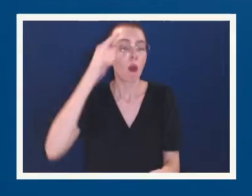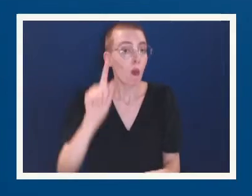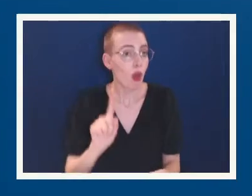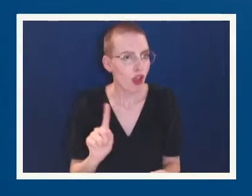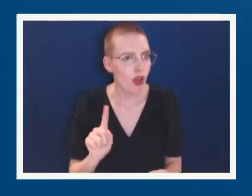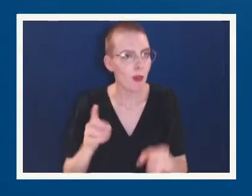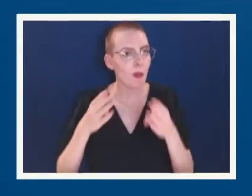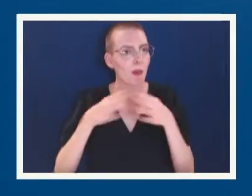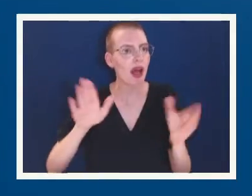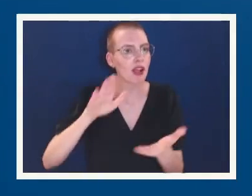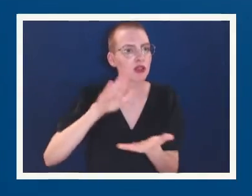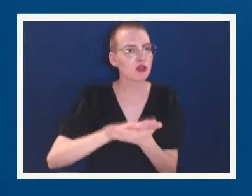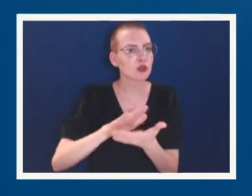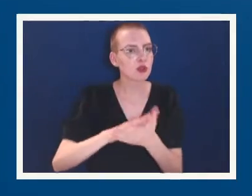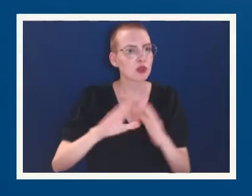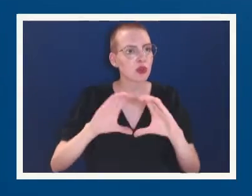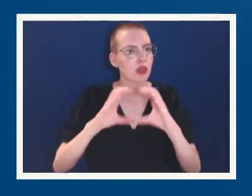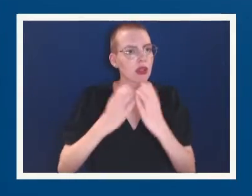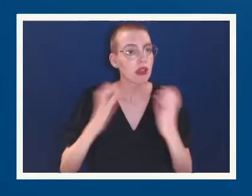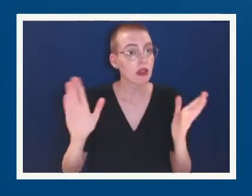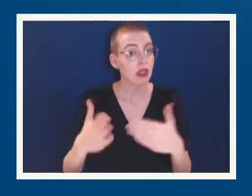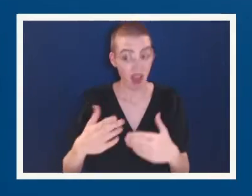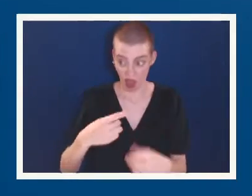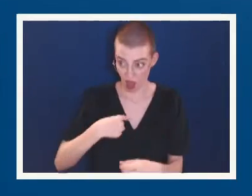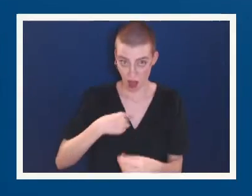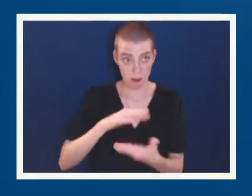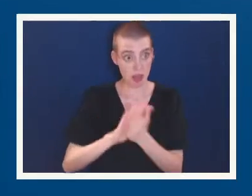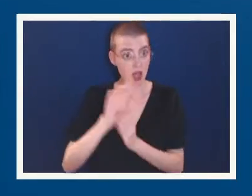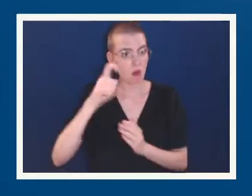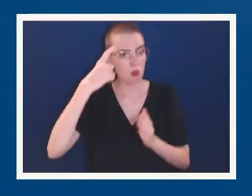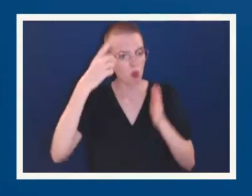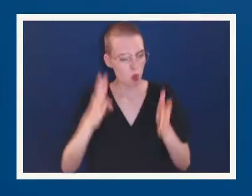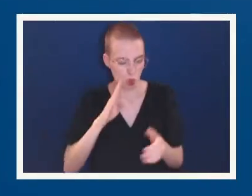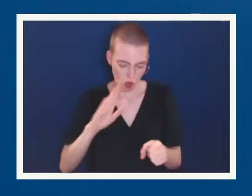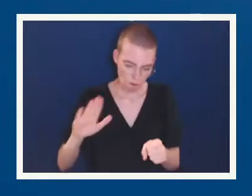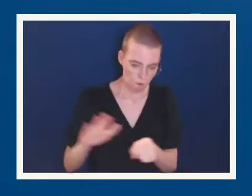when I'm your governor, we will fully fund public education.